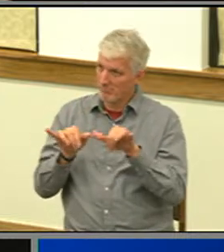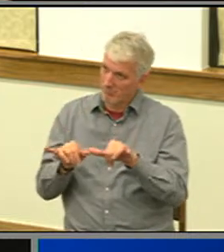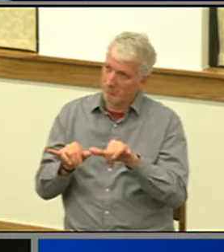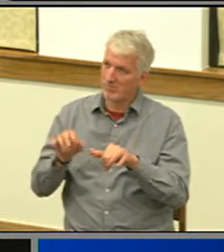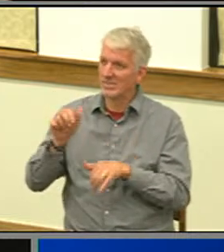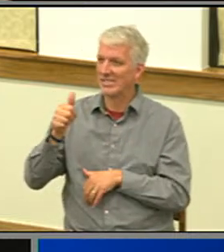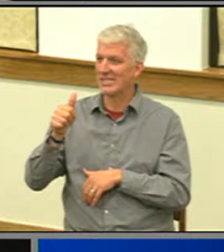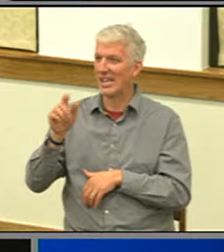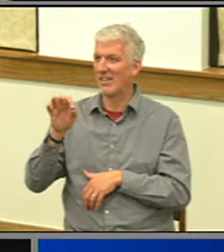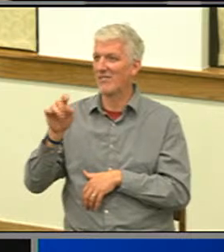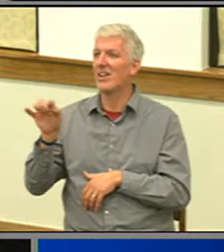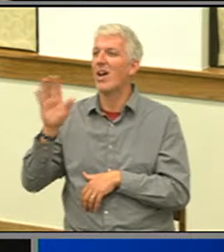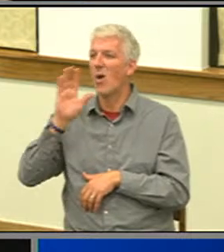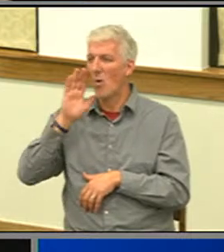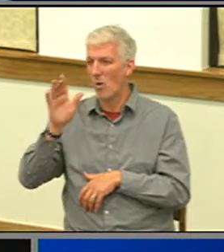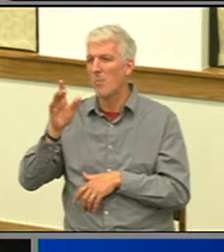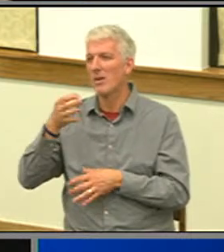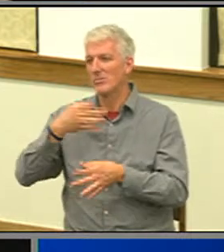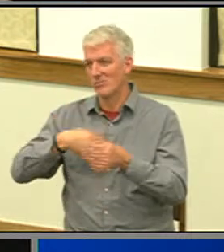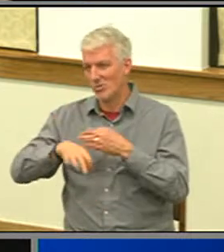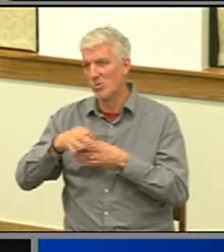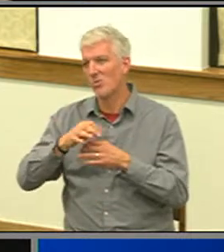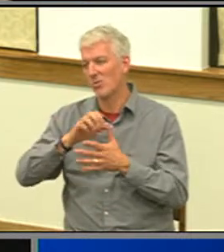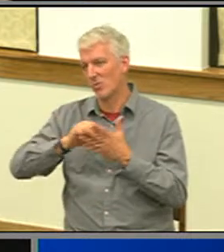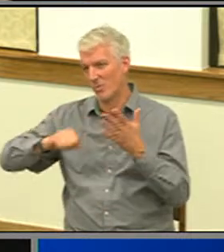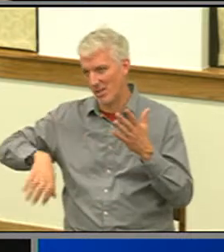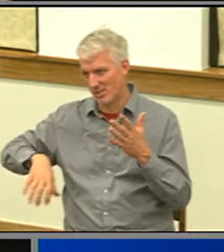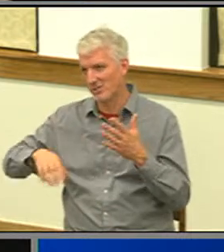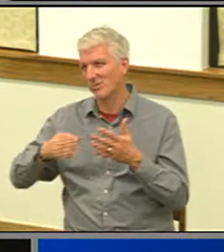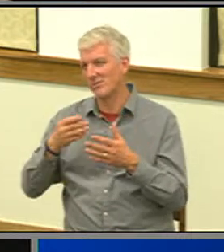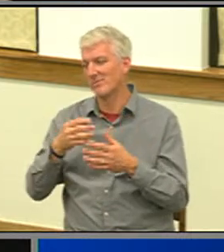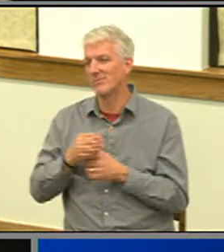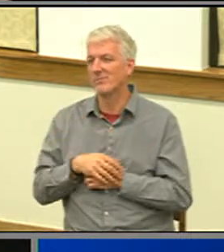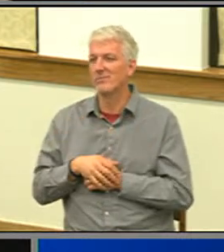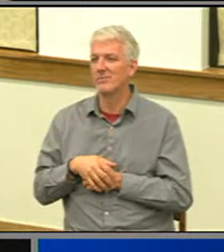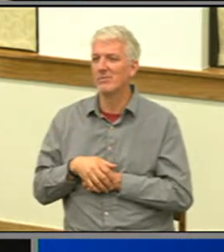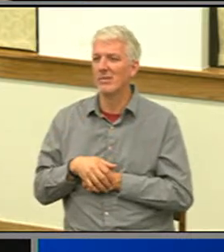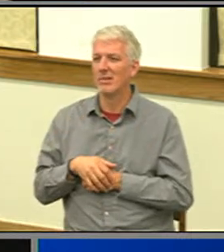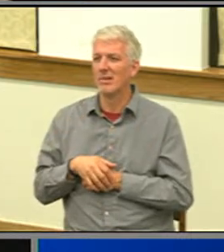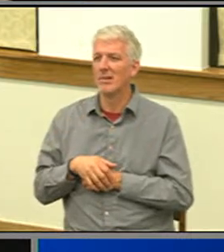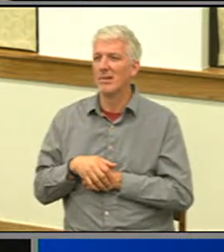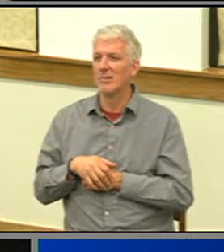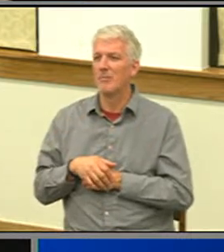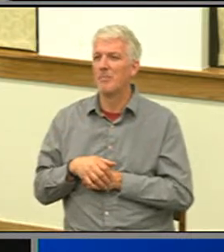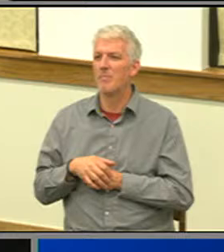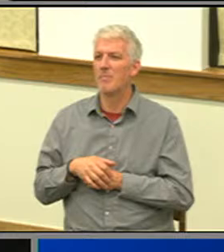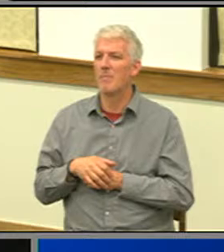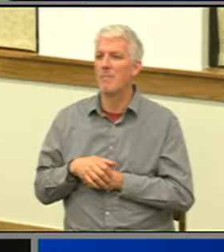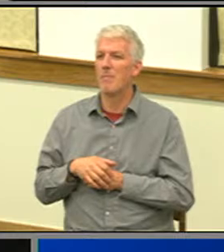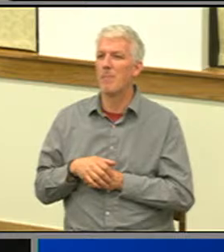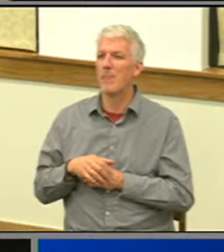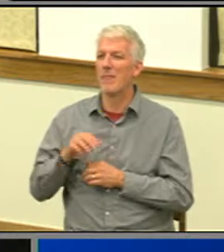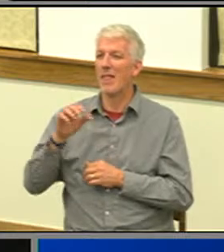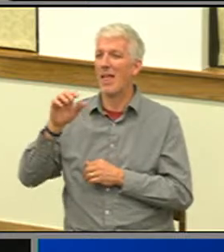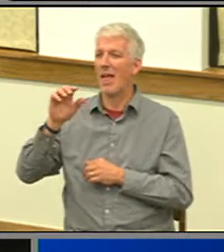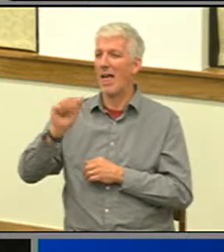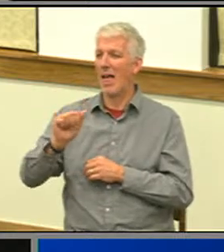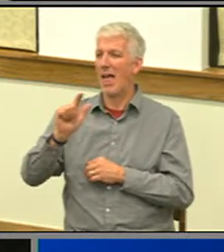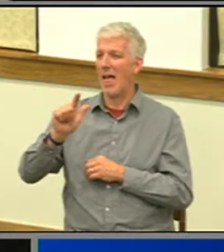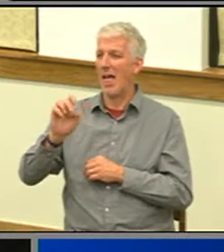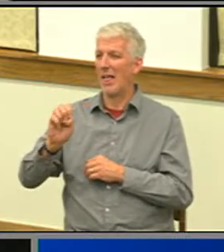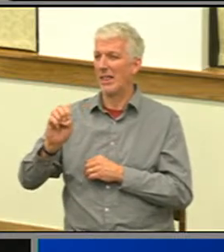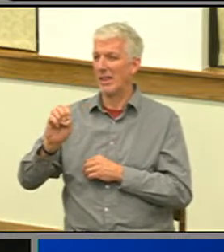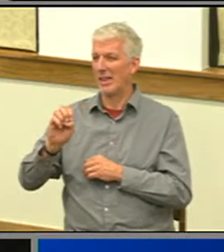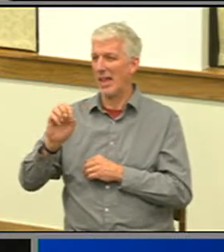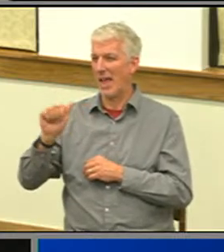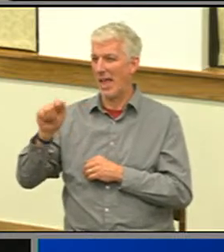the city of Glendale will also be removed and replaced. Alley aprons, similar to driveways,